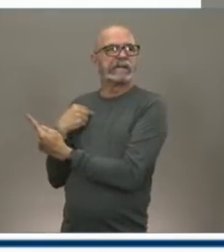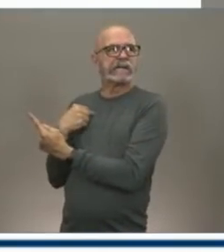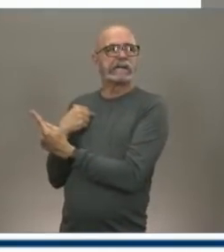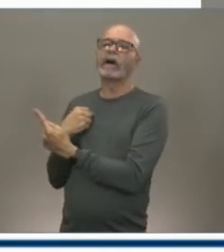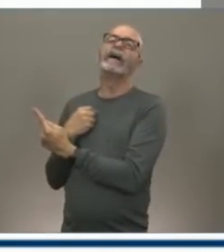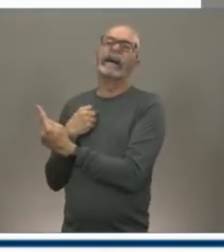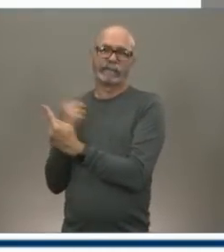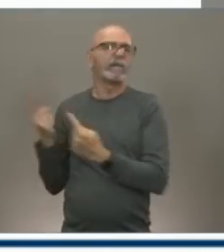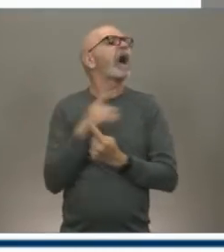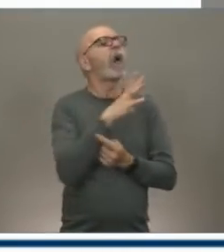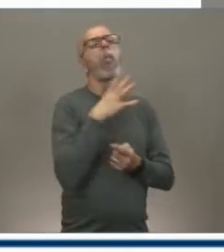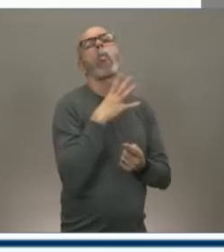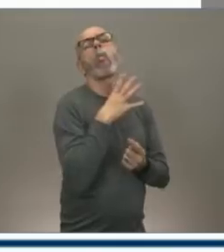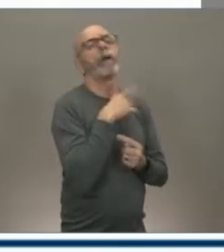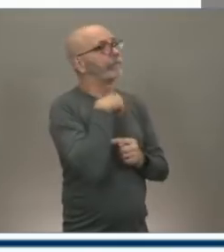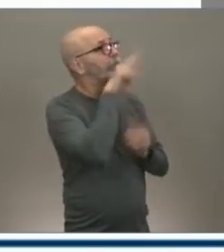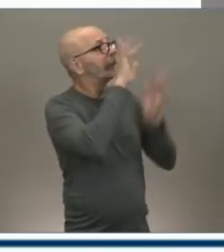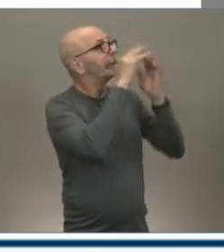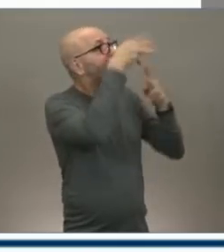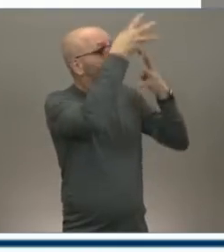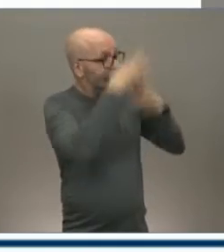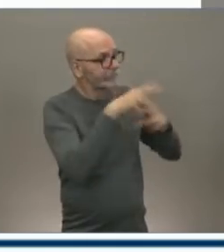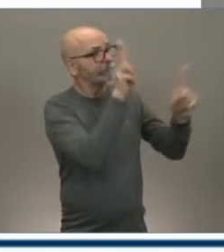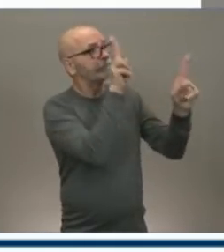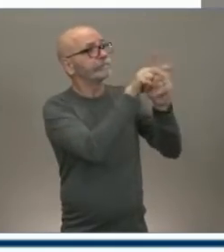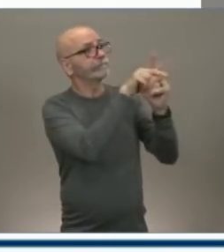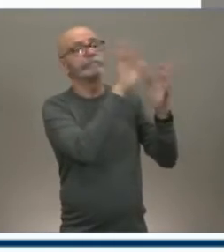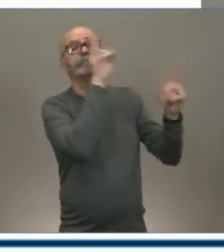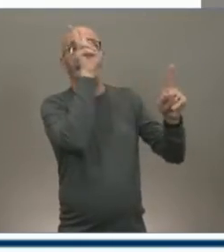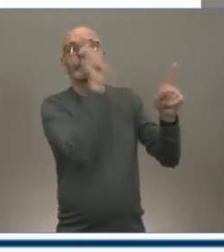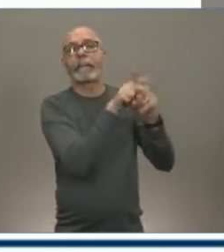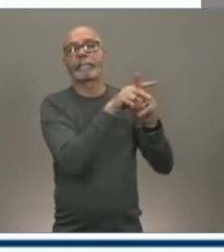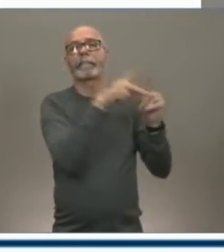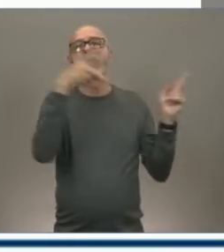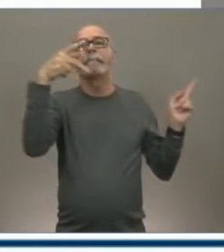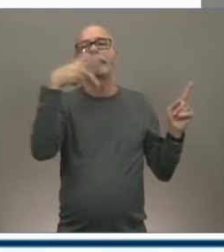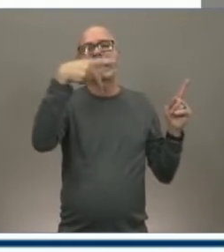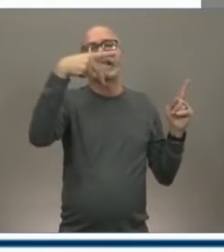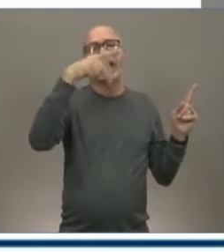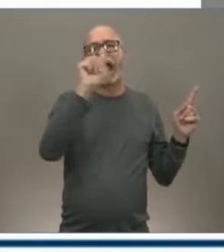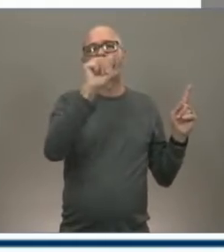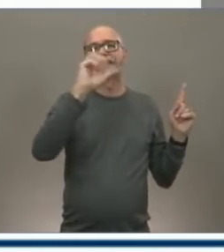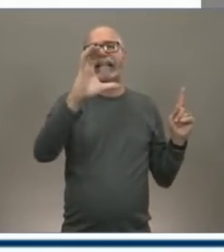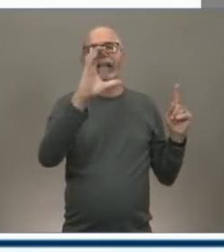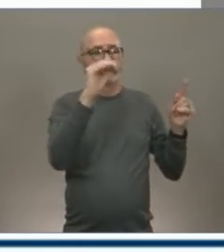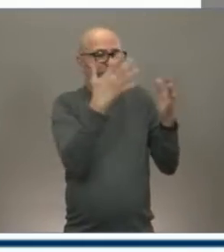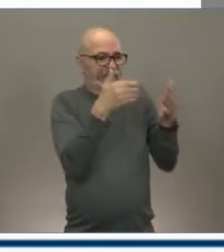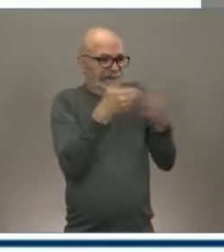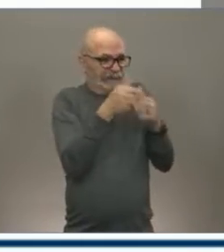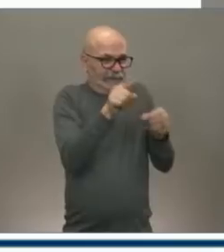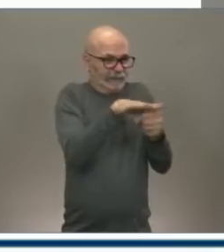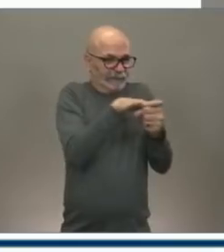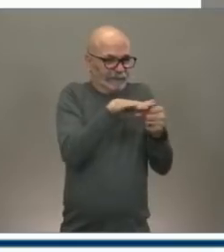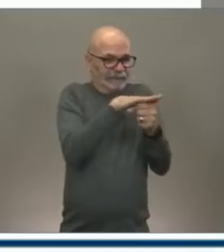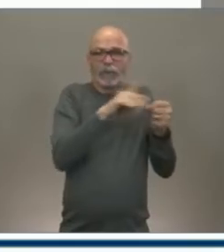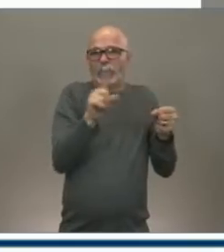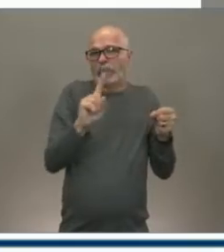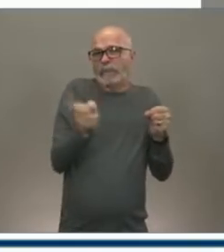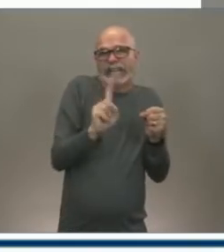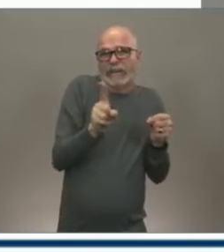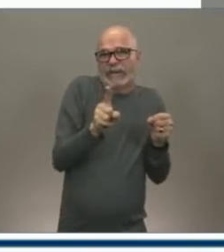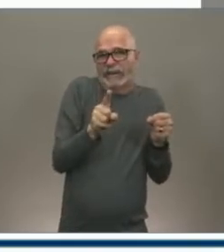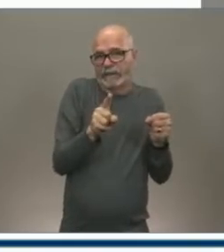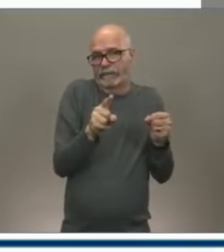get an appointment at a PAC that's close to you. We'll have spots open between now and Sunday,